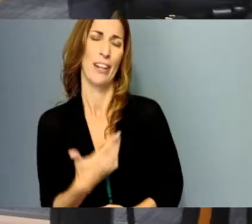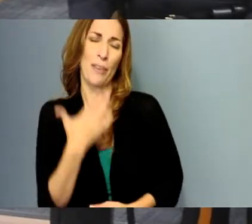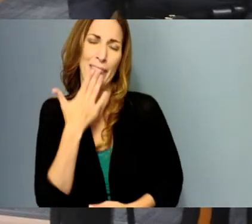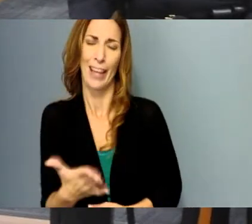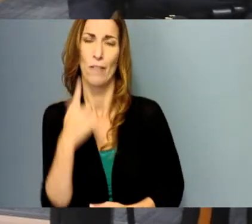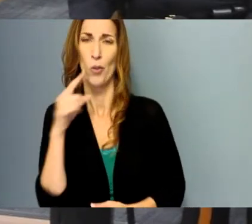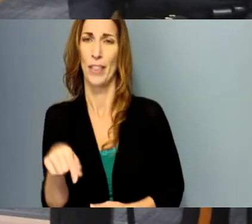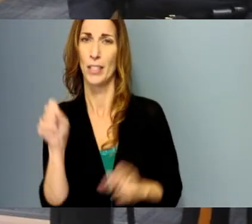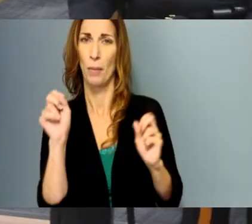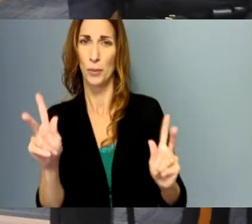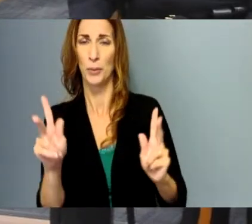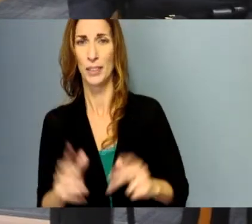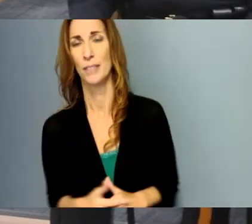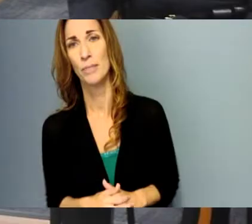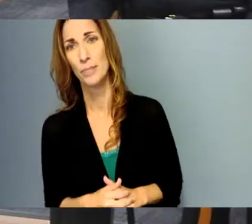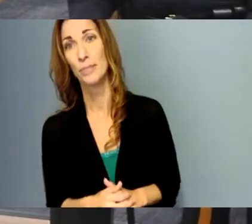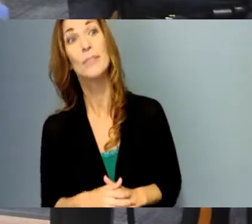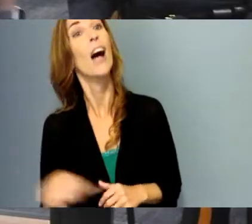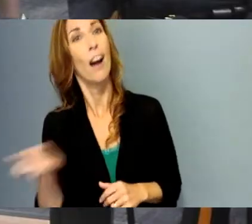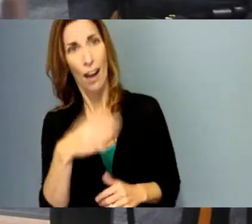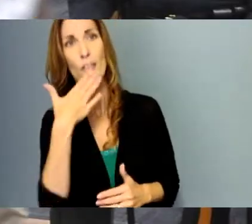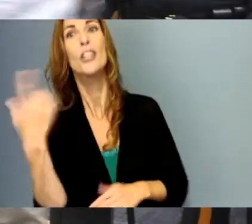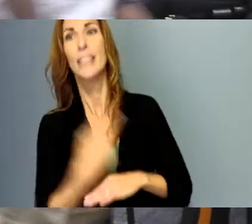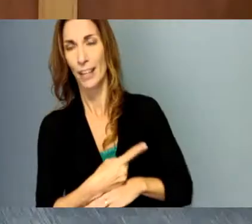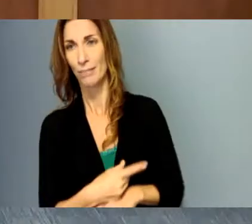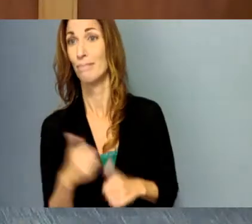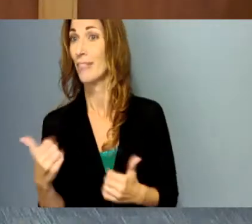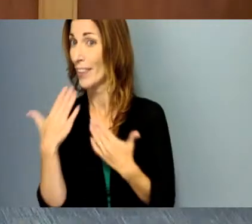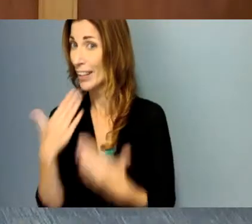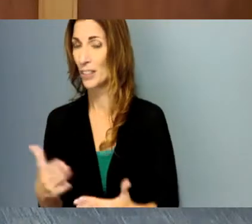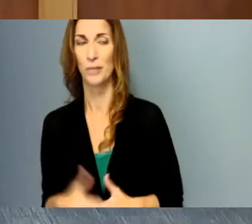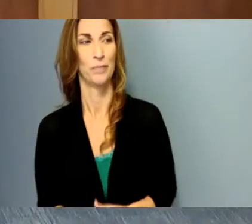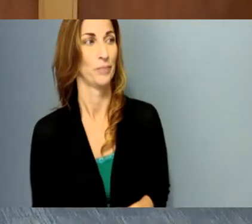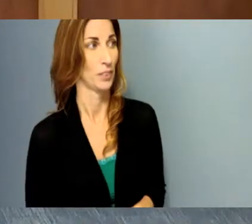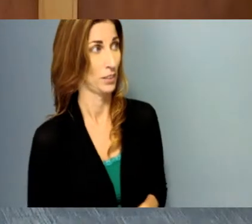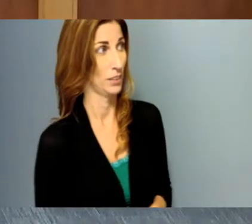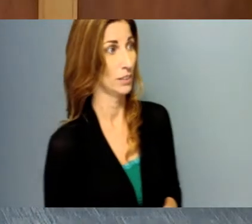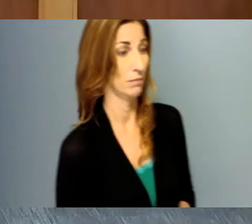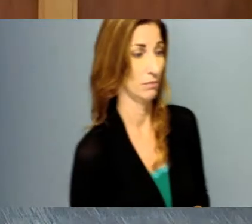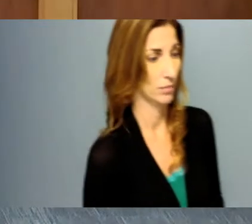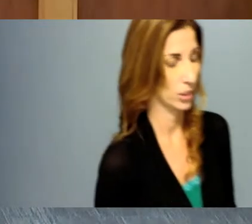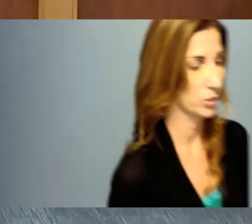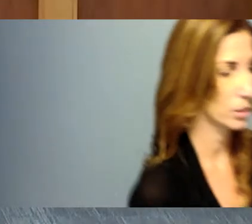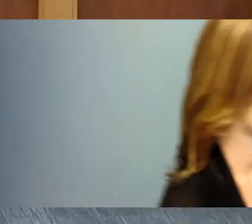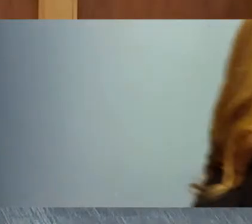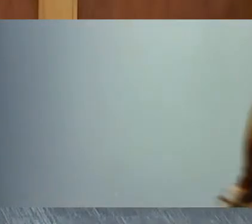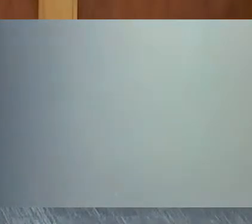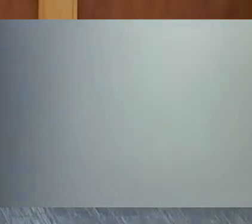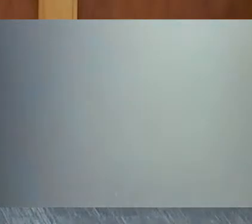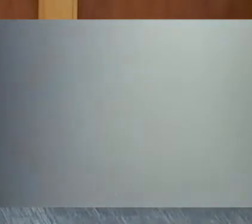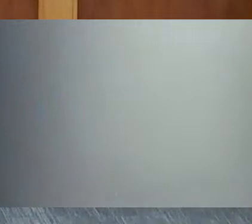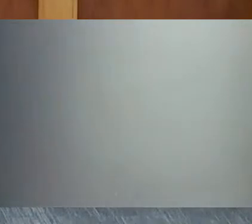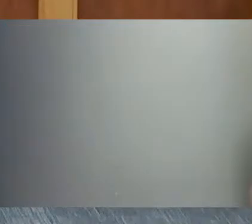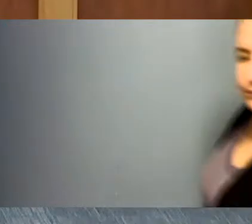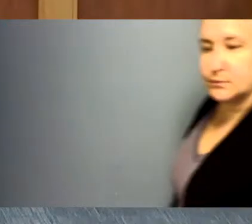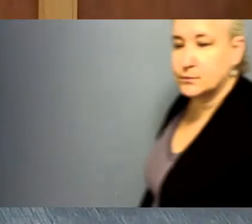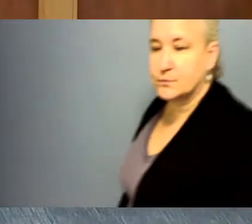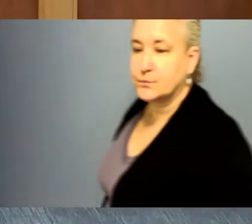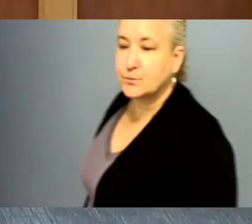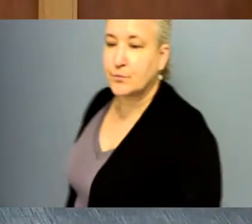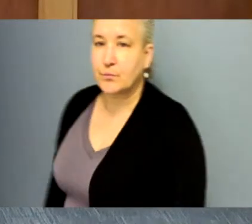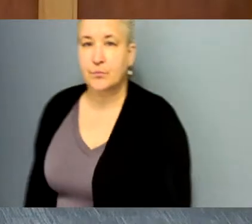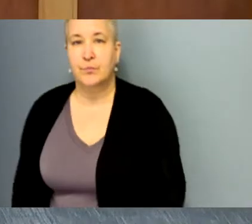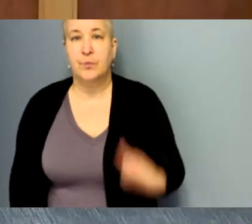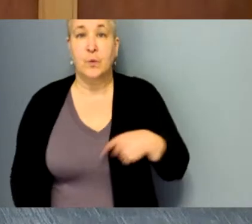opportunity. Everyone have a good day. Thank you. Appreciate it. Thank you. And we obviously had a lot of people here and a lot